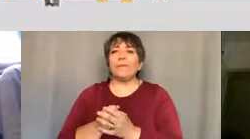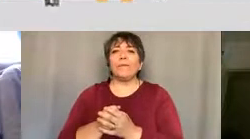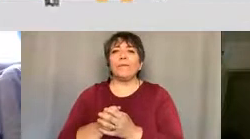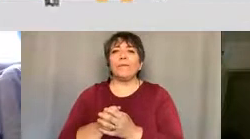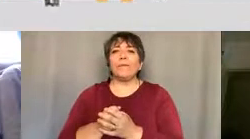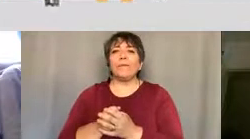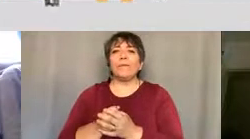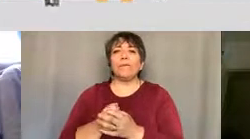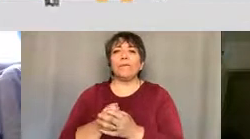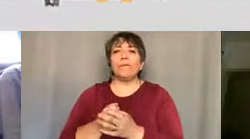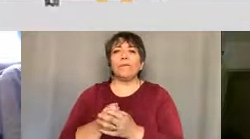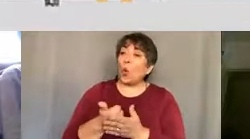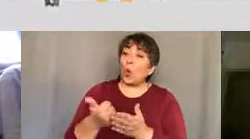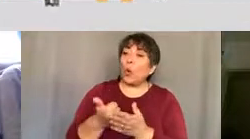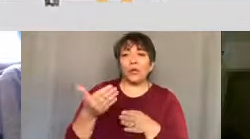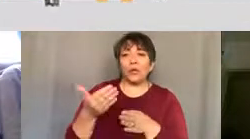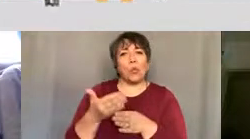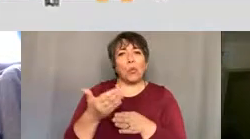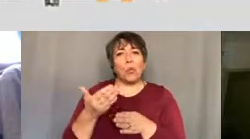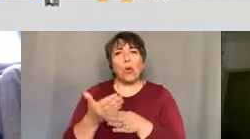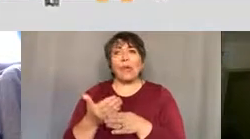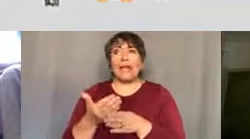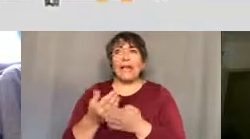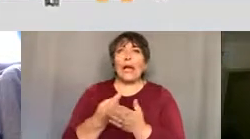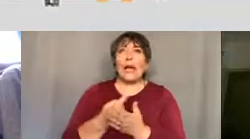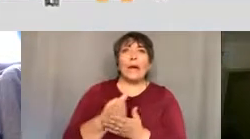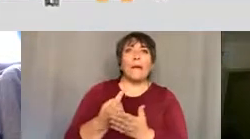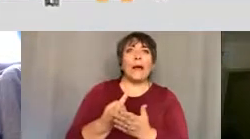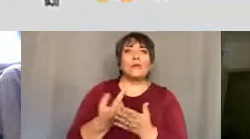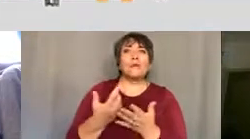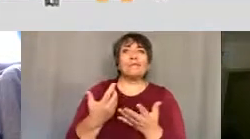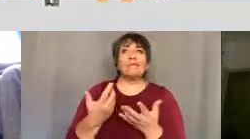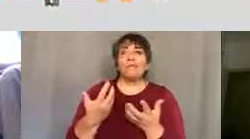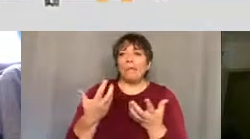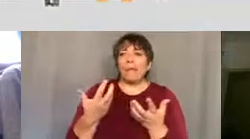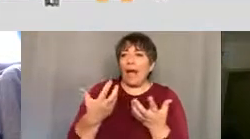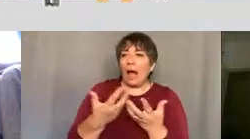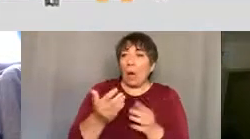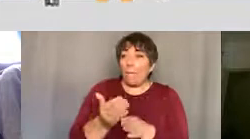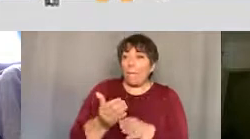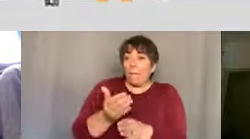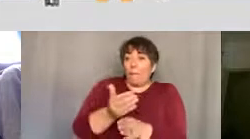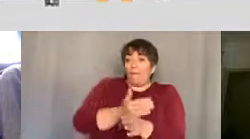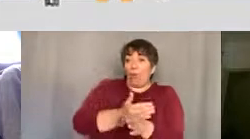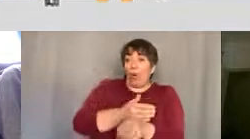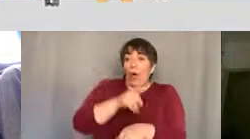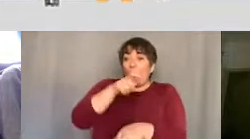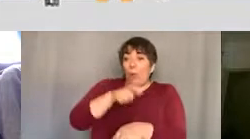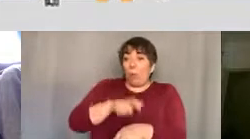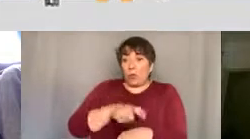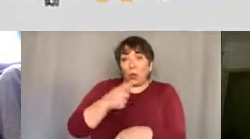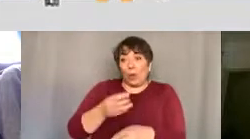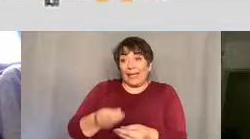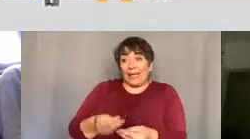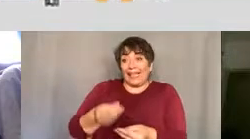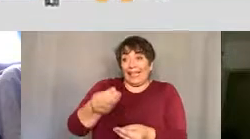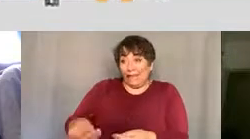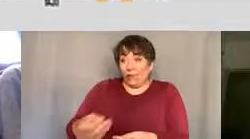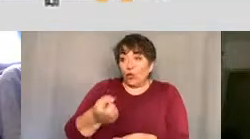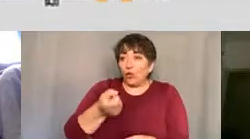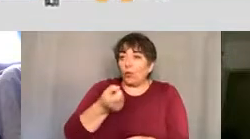around trying to get messages to prescribers before they prescribe. So we've got things like clinical software that helps